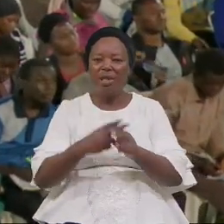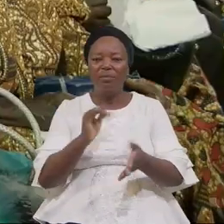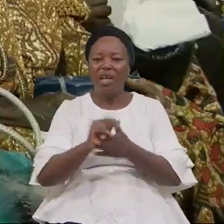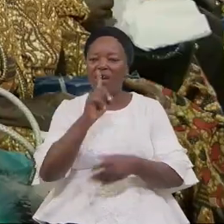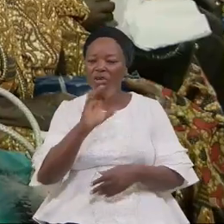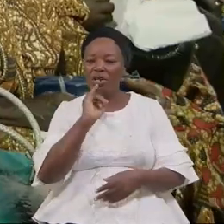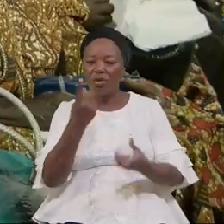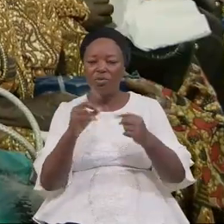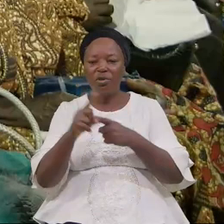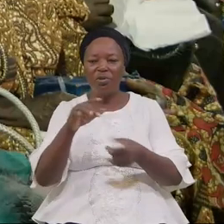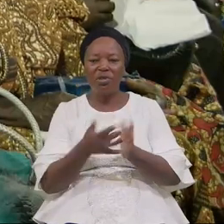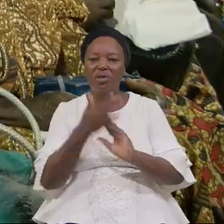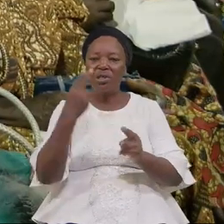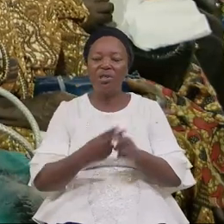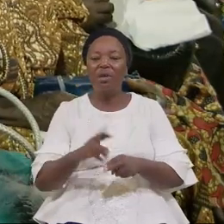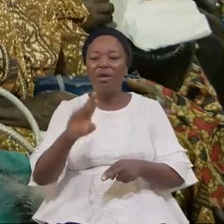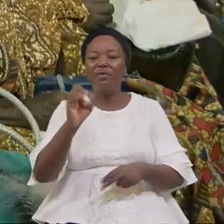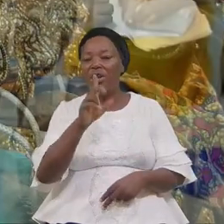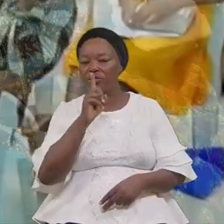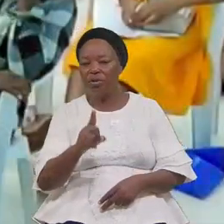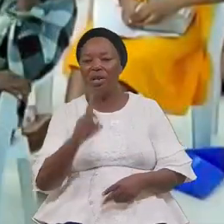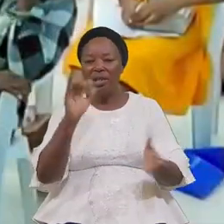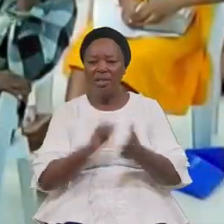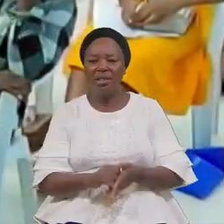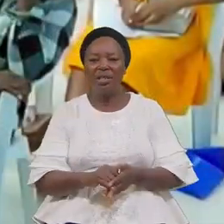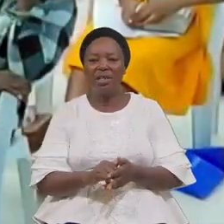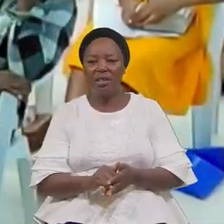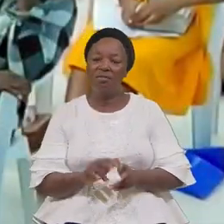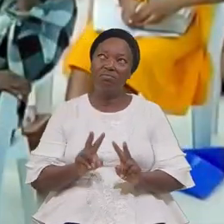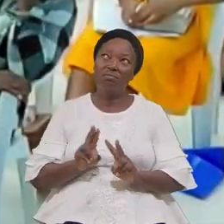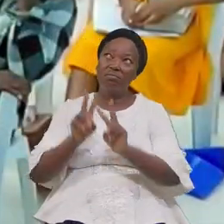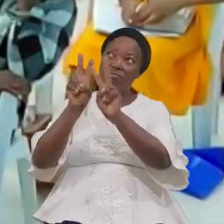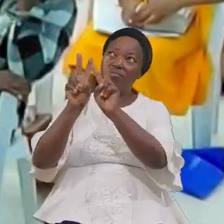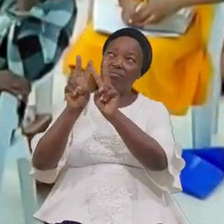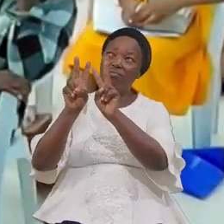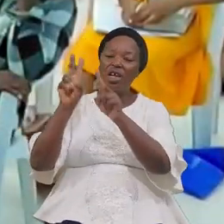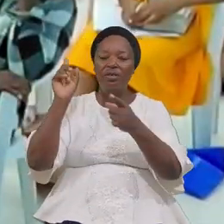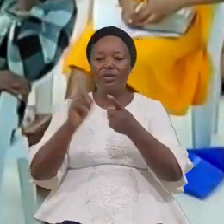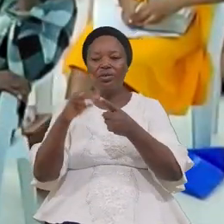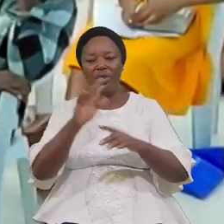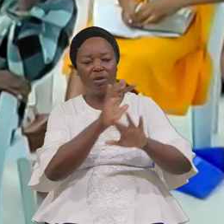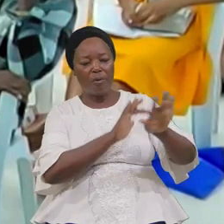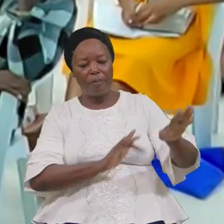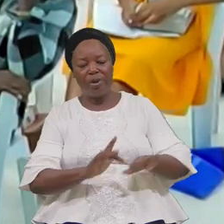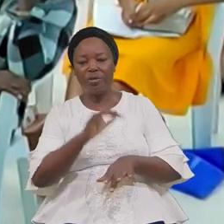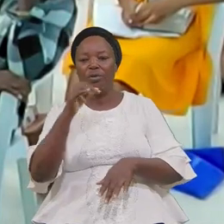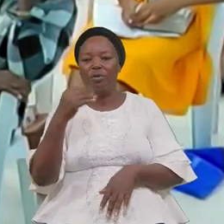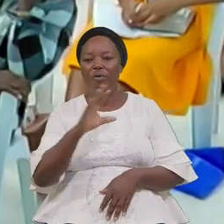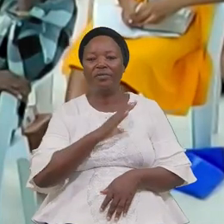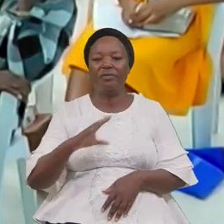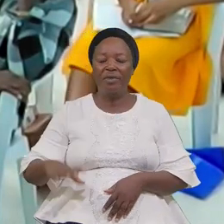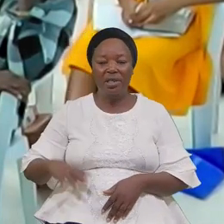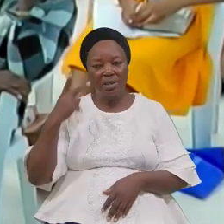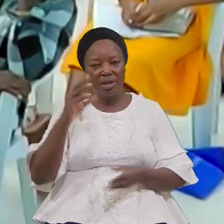you. Reassurance that looks up to the compassion of Christ. Look at